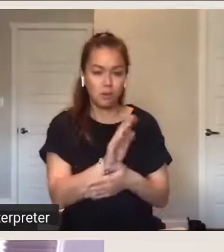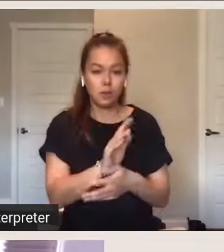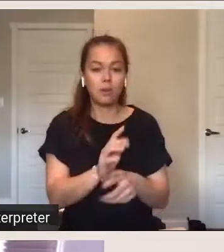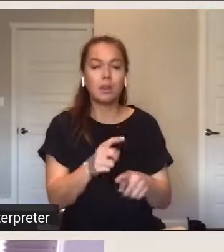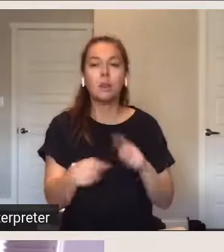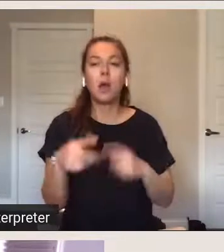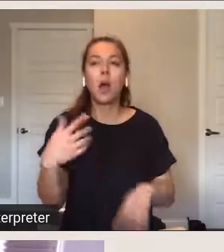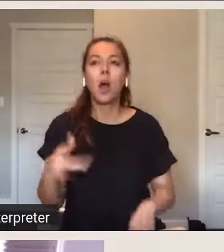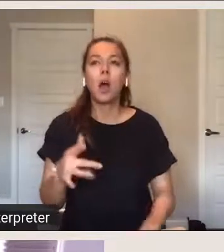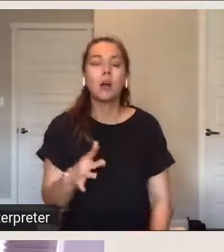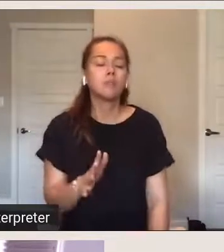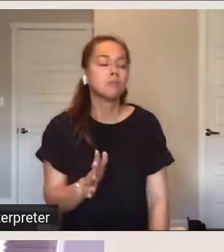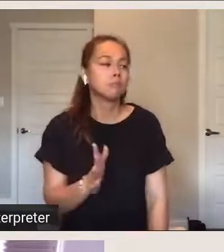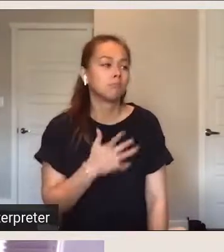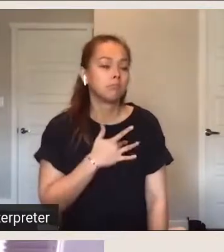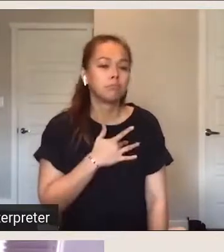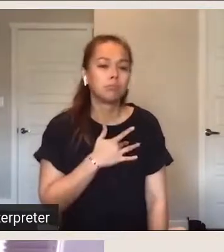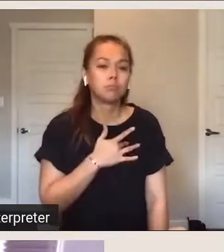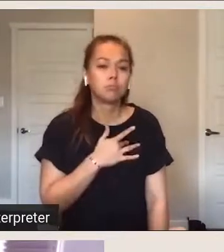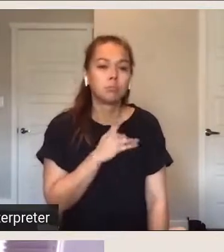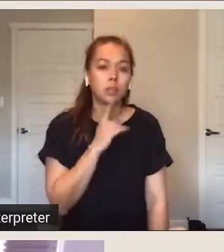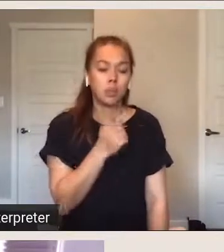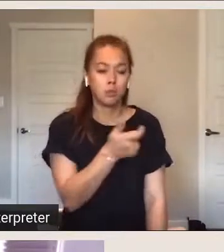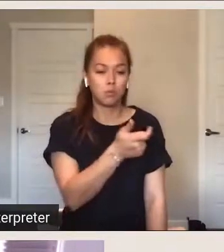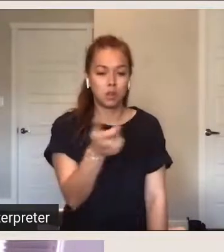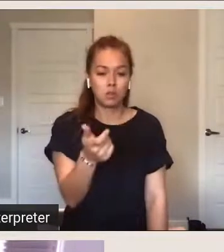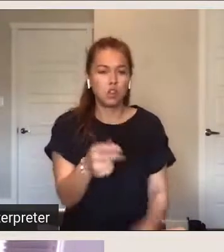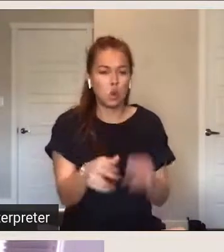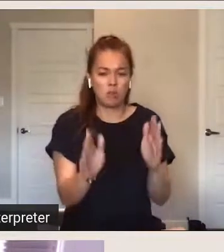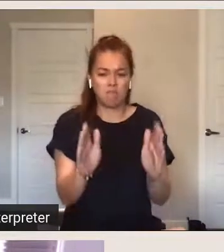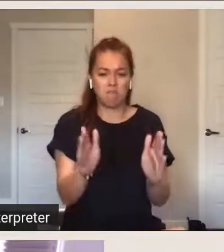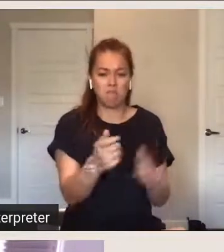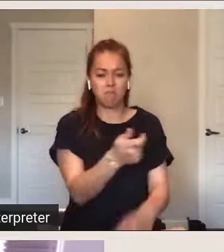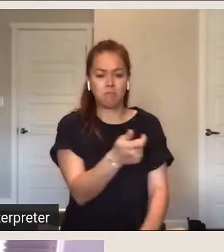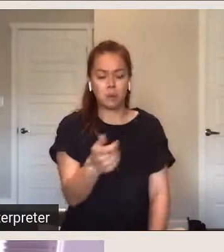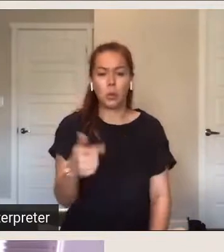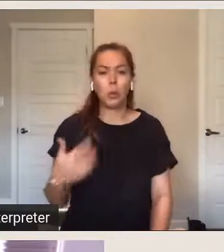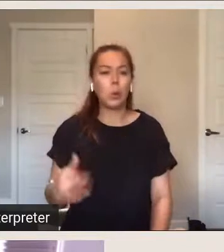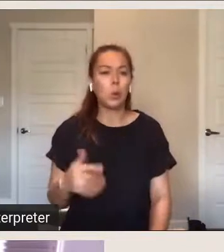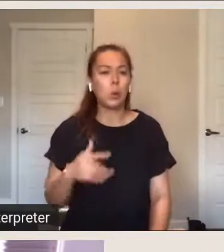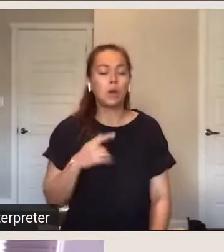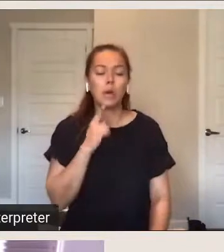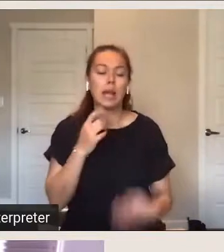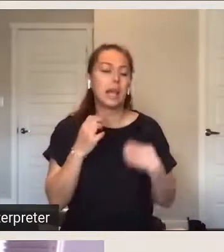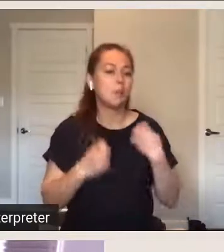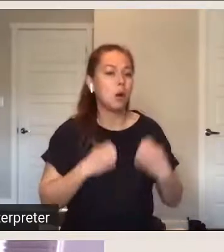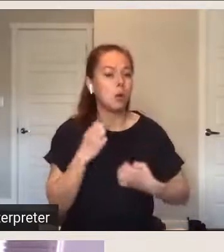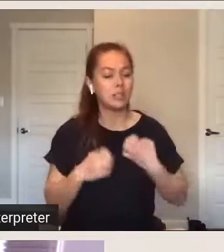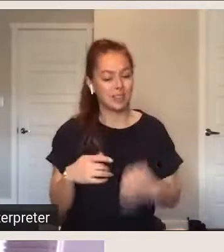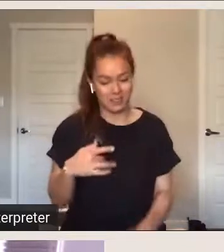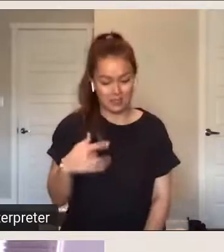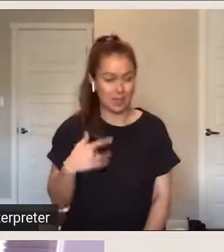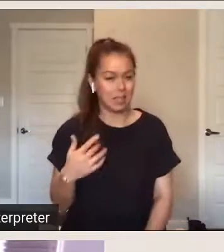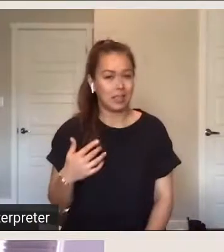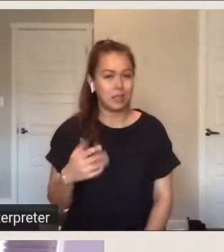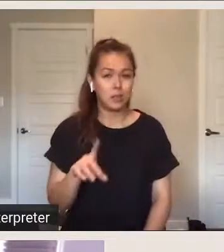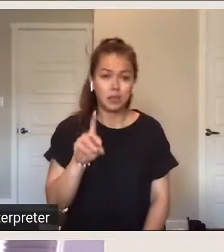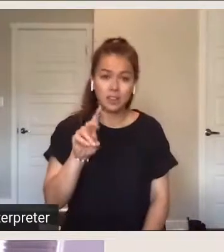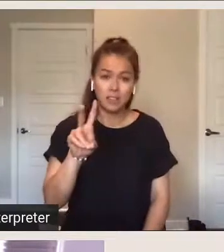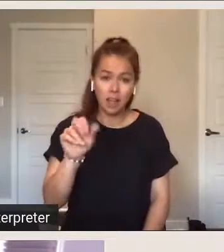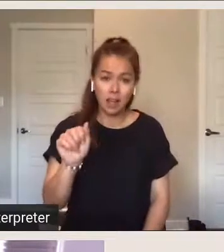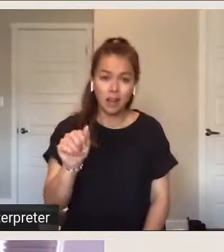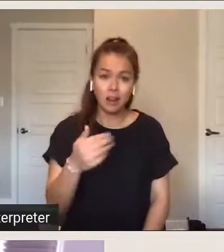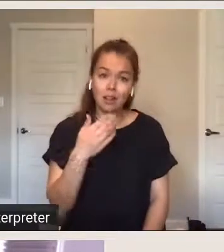like so much emotional weight to this 3 minute short. So first off, like Diva, thank you again for letting